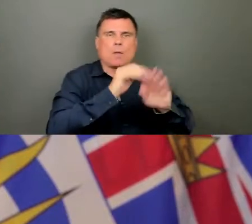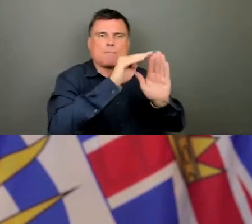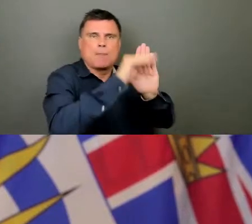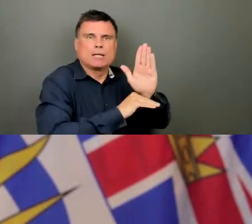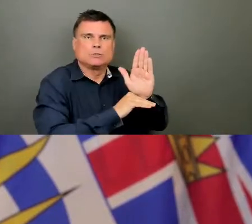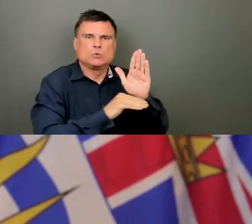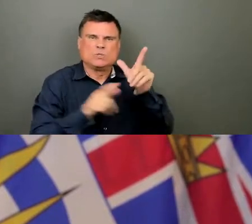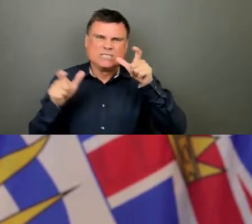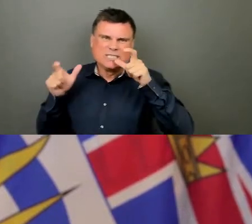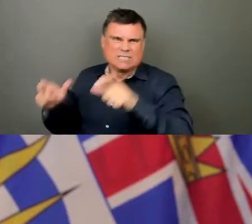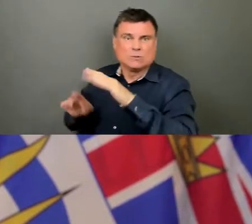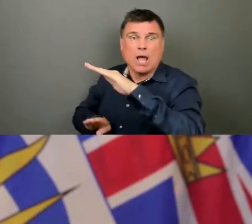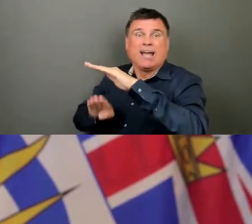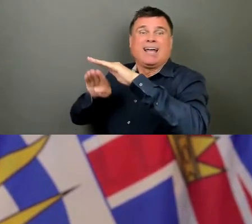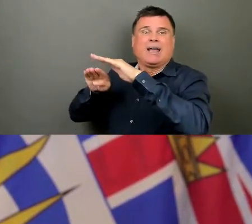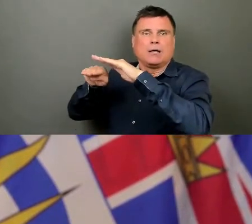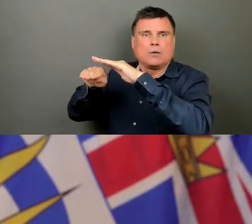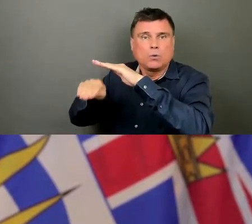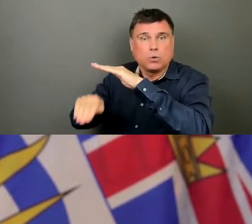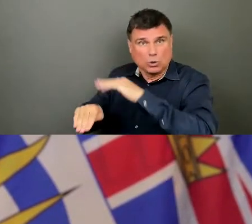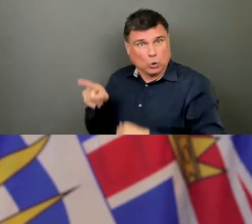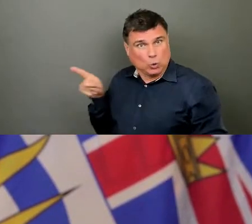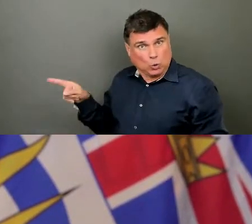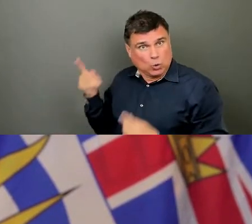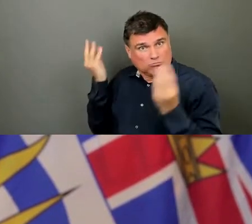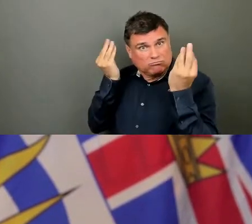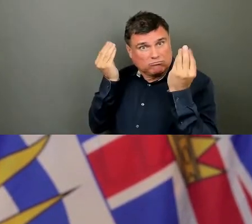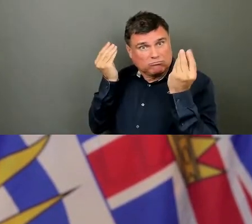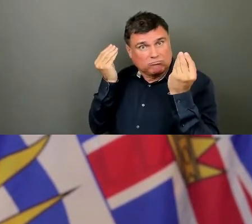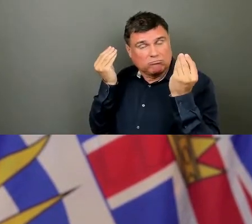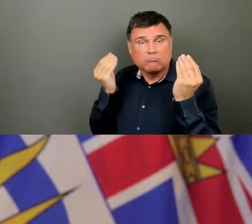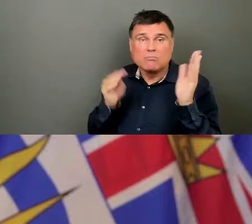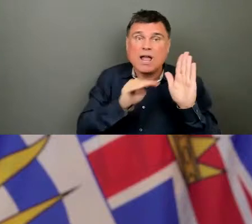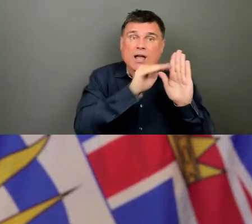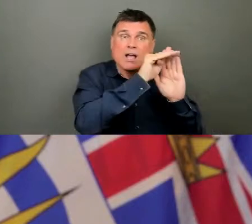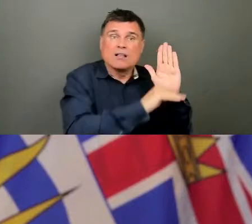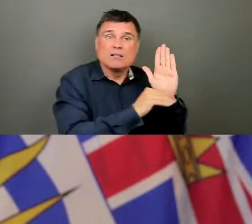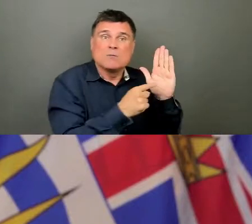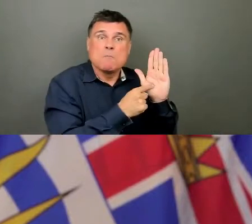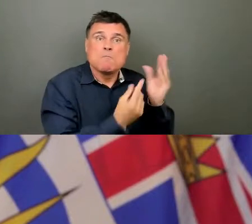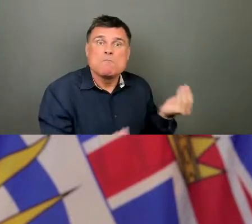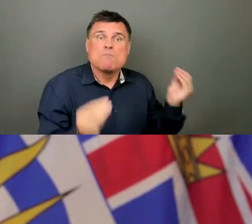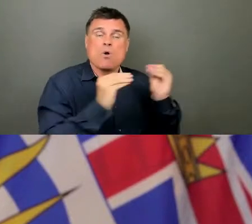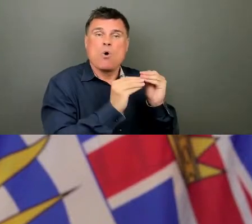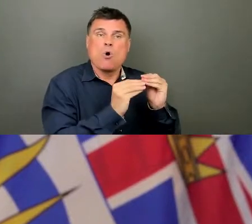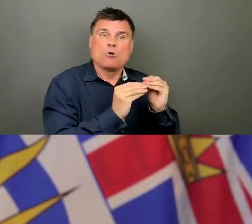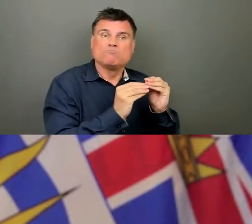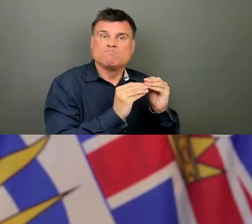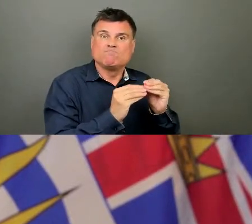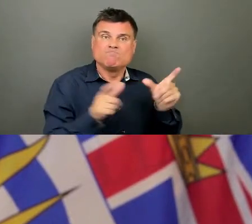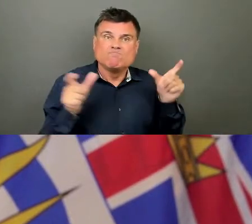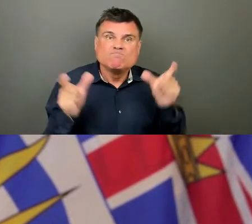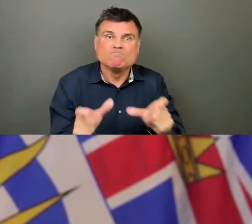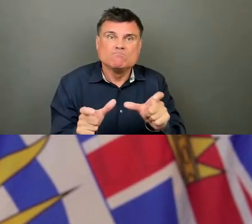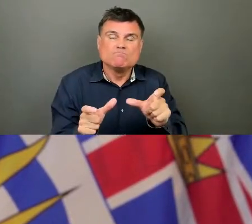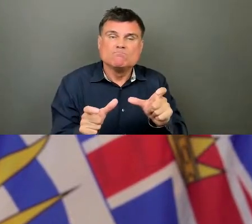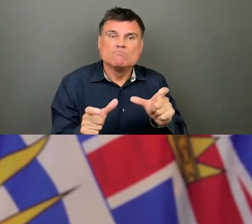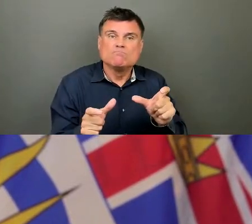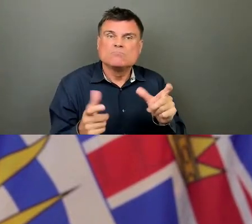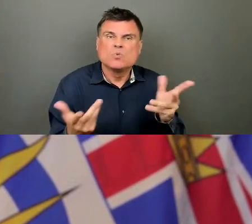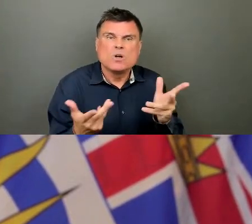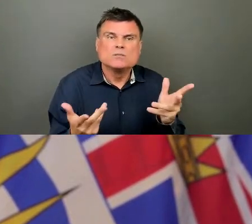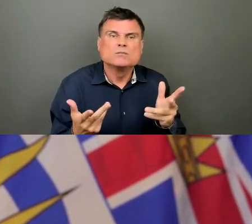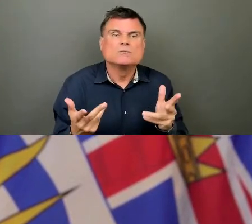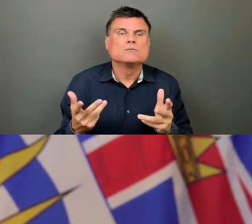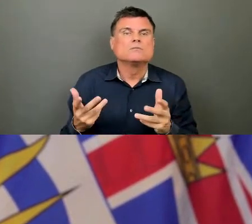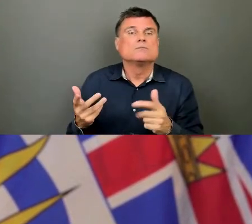try and stop that transmission. Are you considering any other measures at this time? And just wondering how you're feeling about the contact